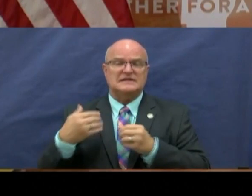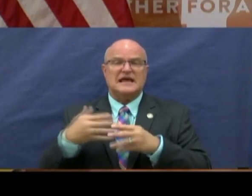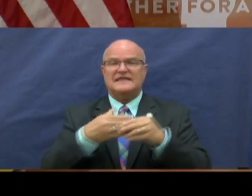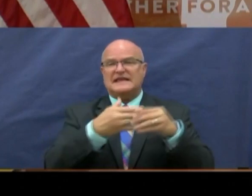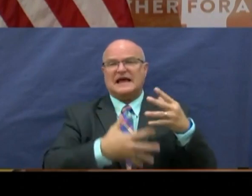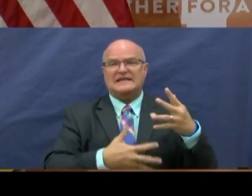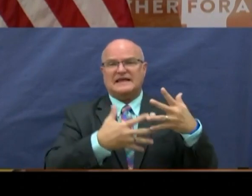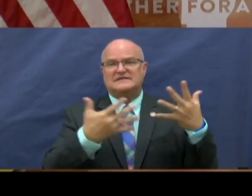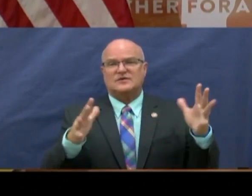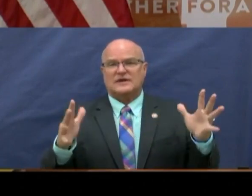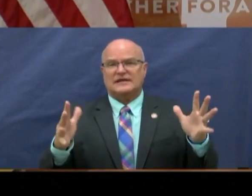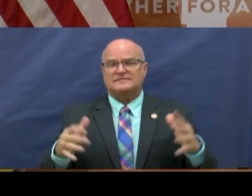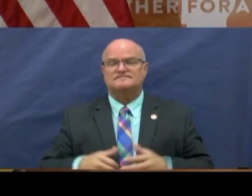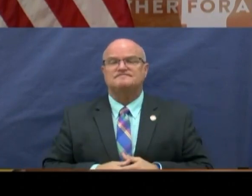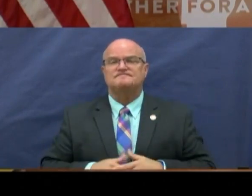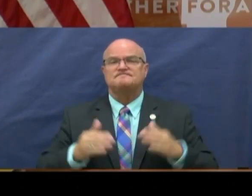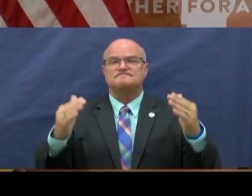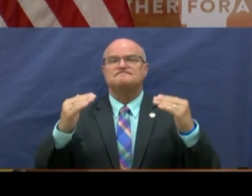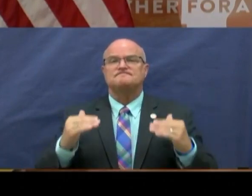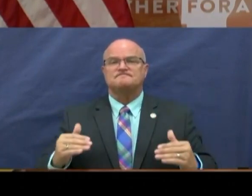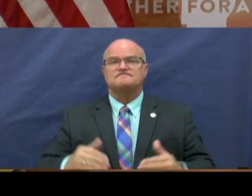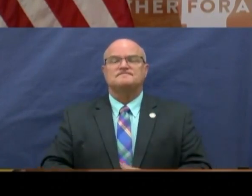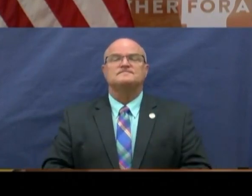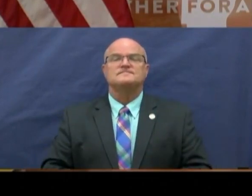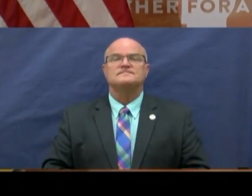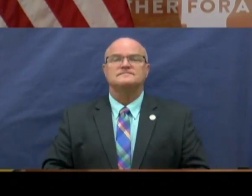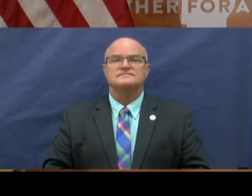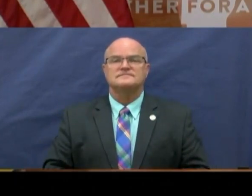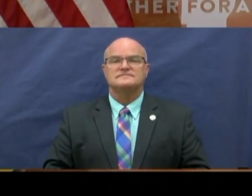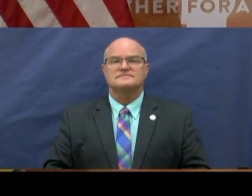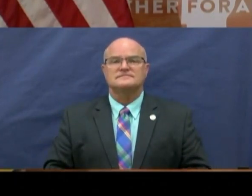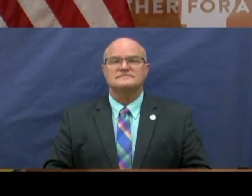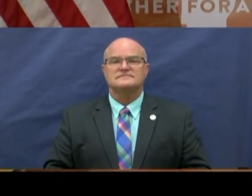guidelines. Next question.